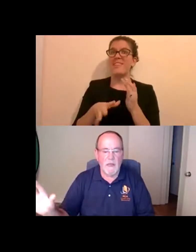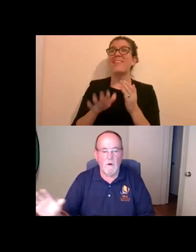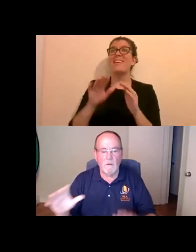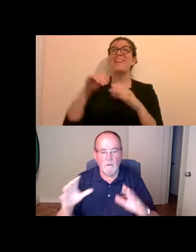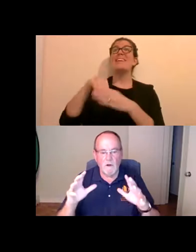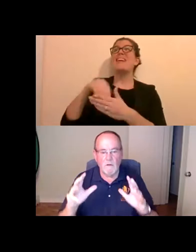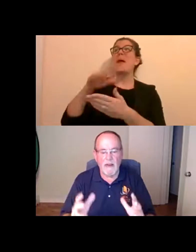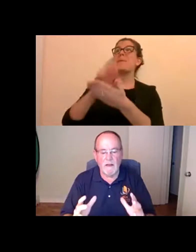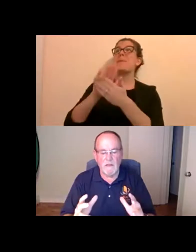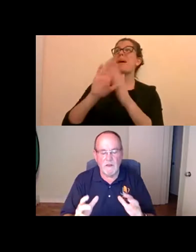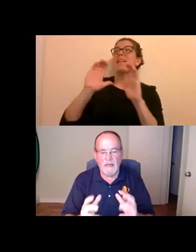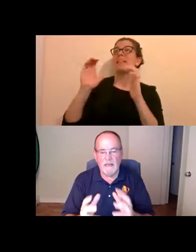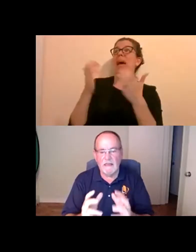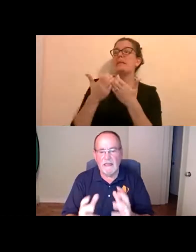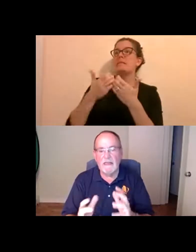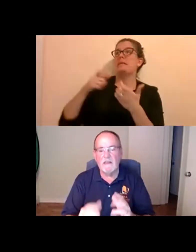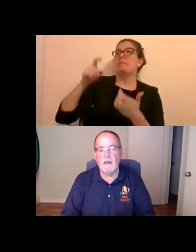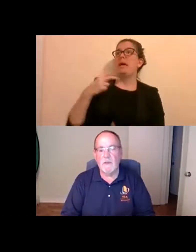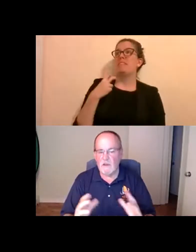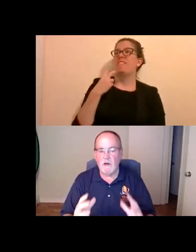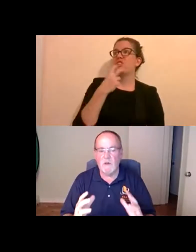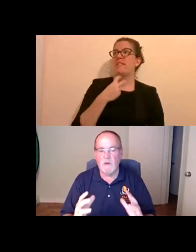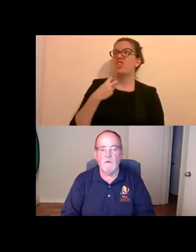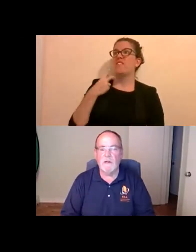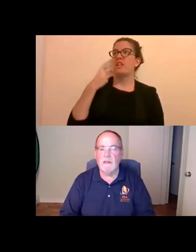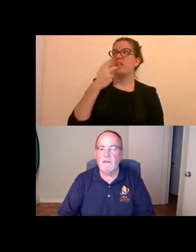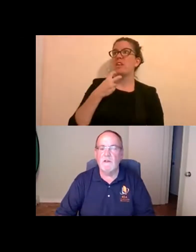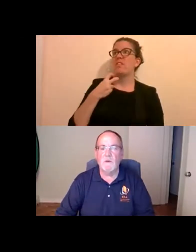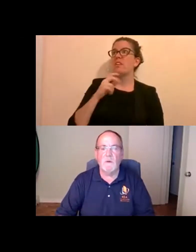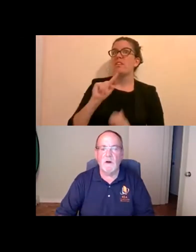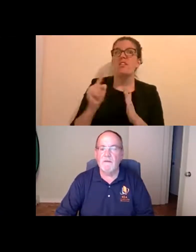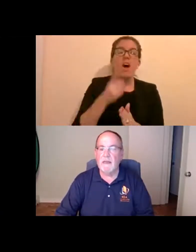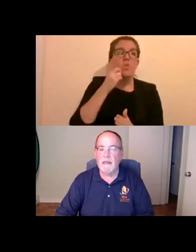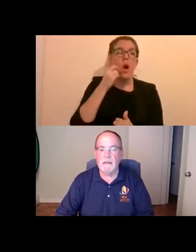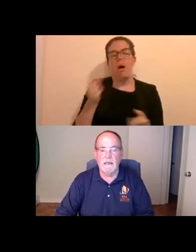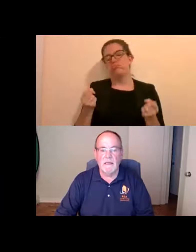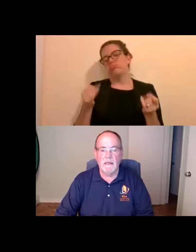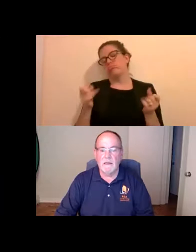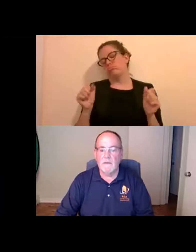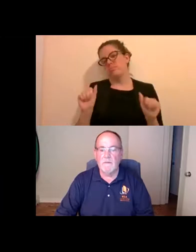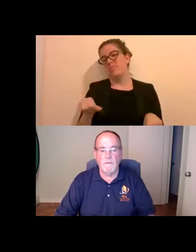they weren't around, and so that did it some. But the church was really an essential part of that